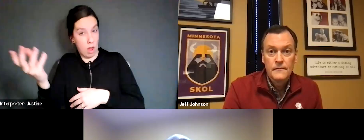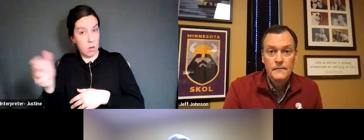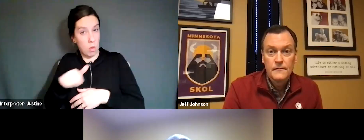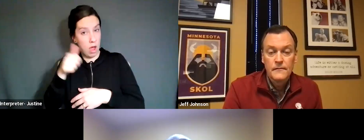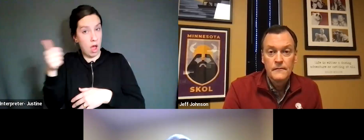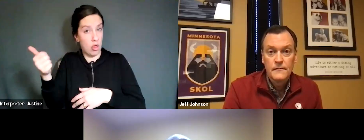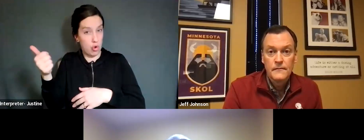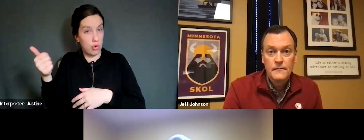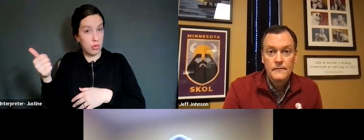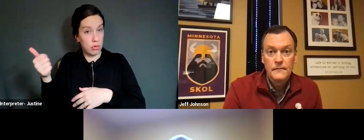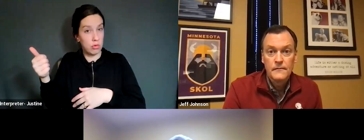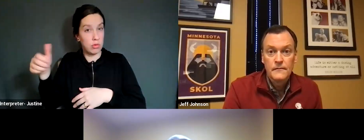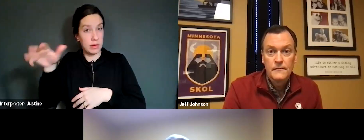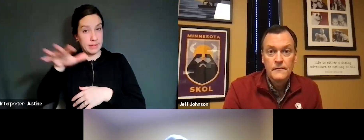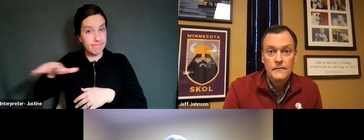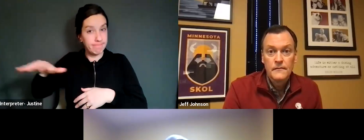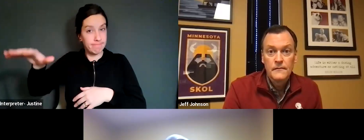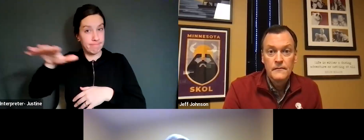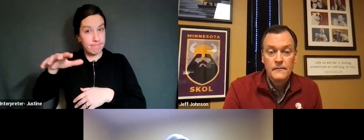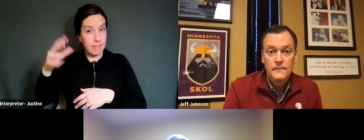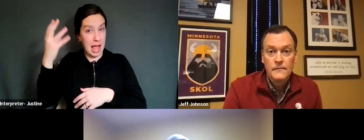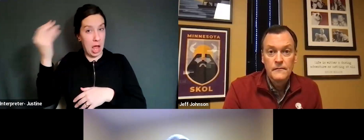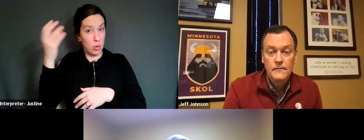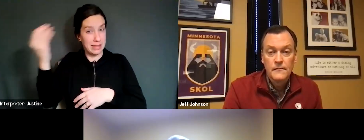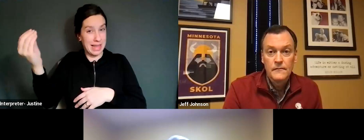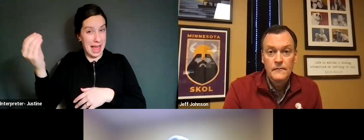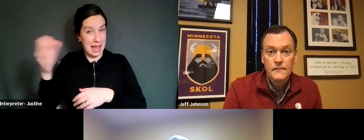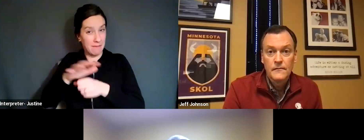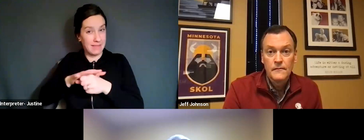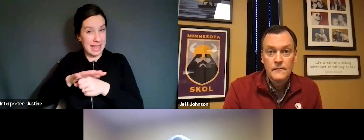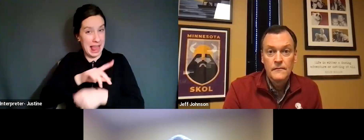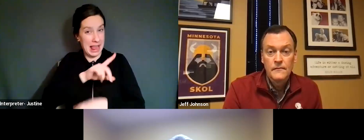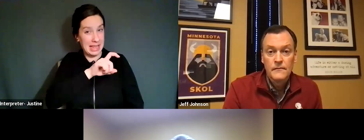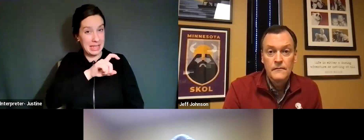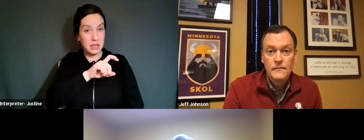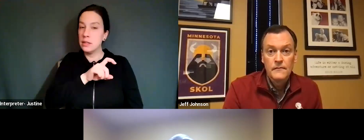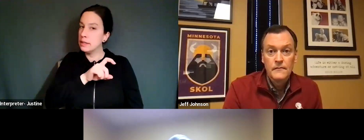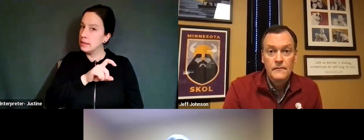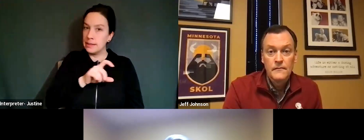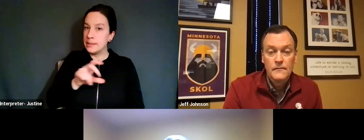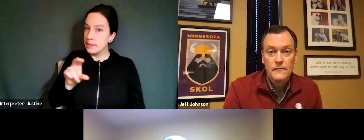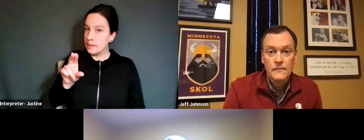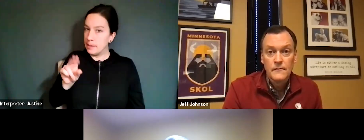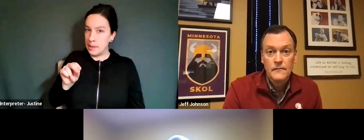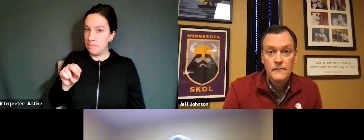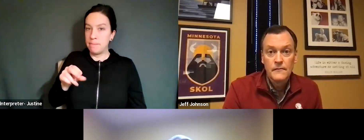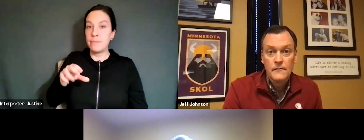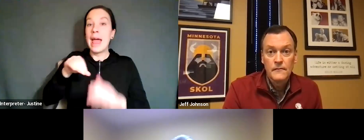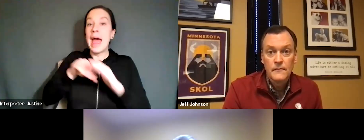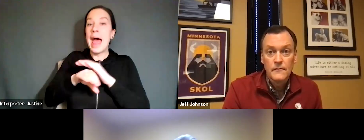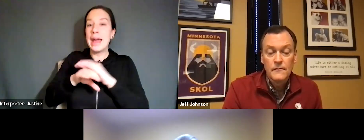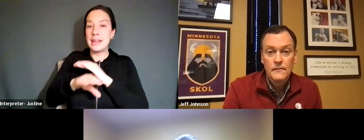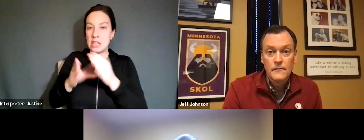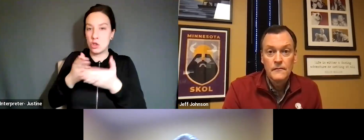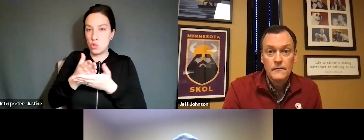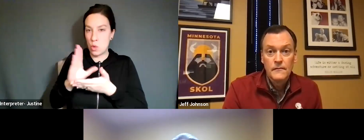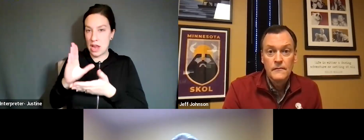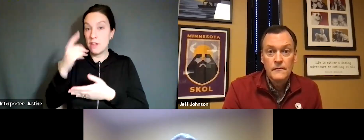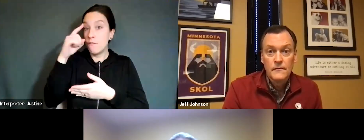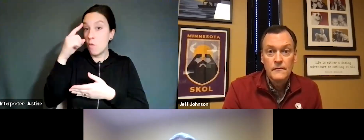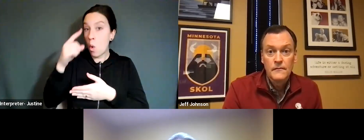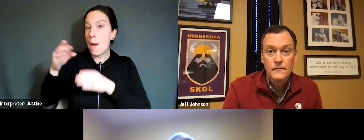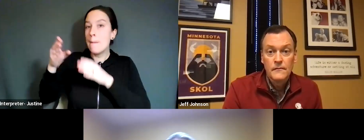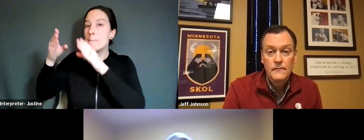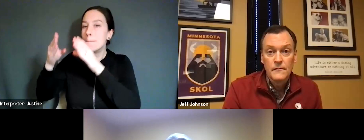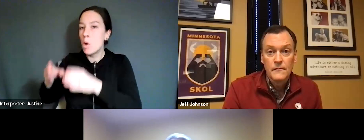the facility? No, they won't. Access rights are for the person with the disability. The dog